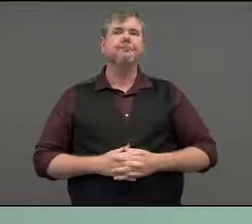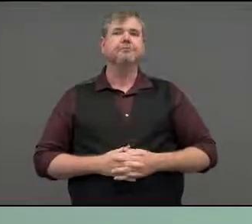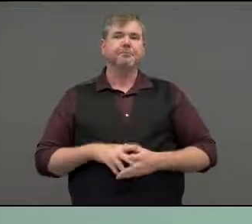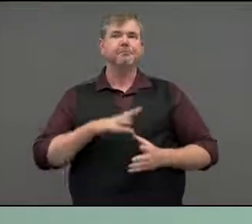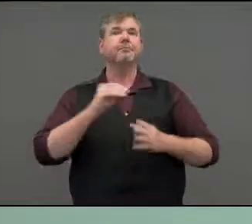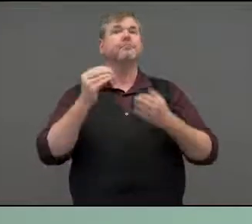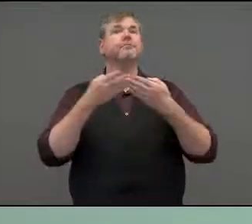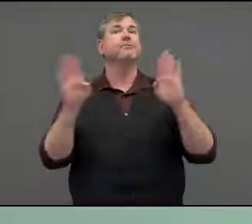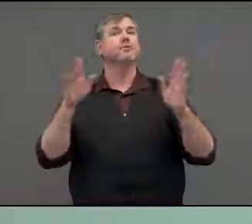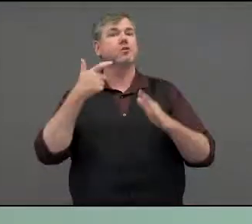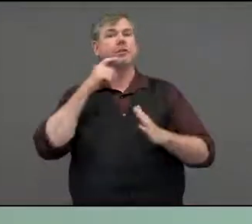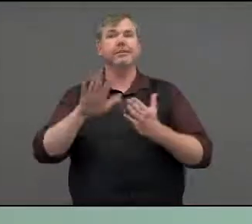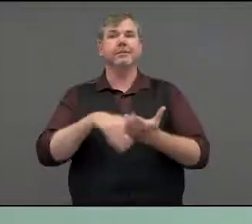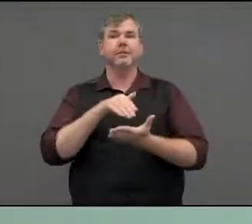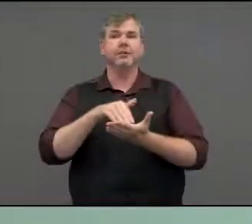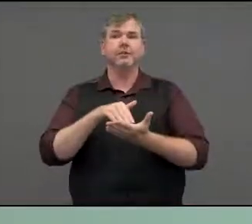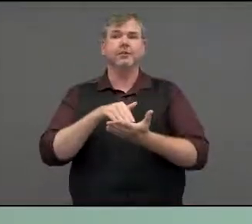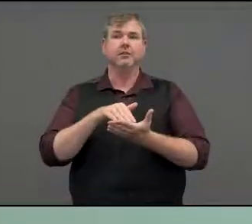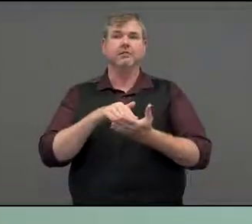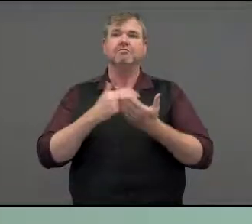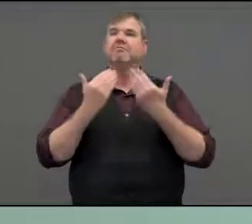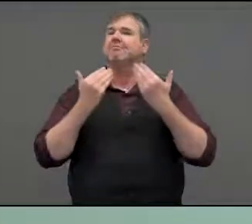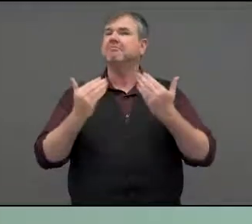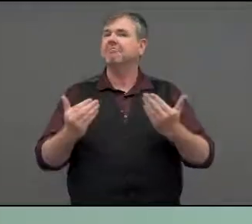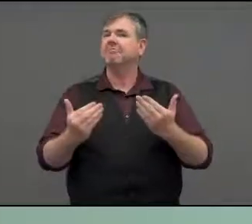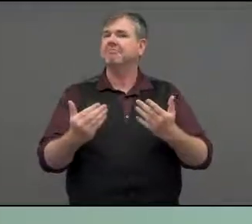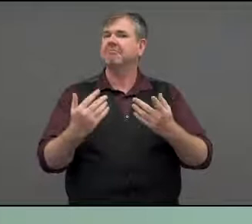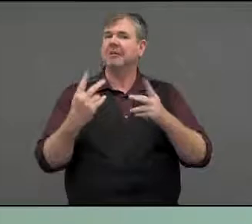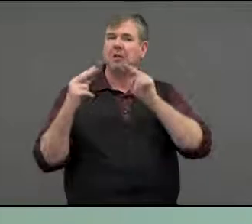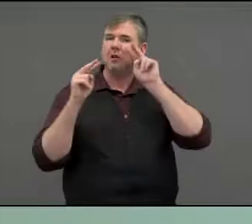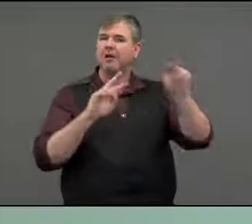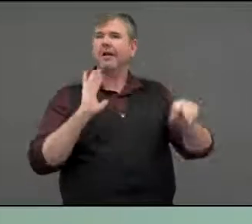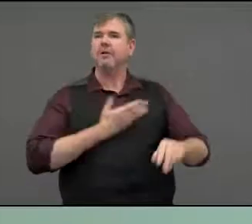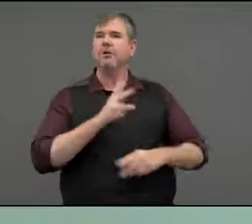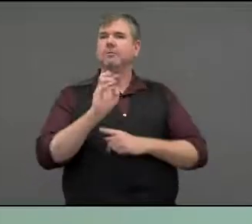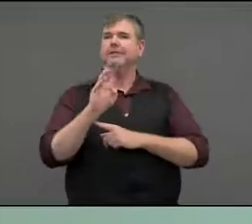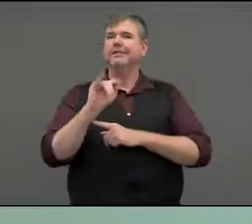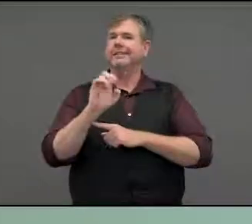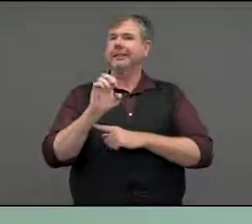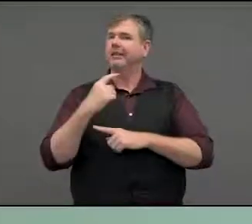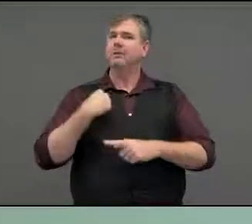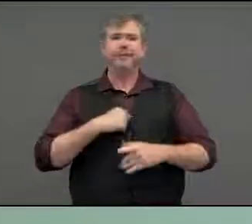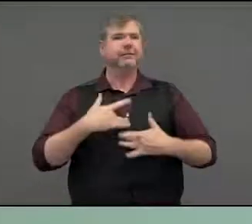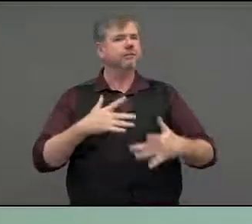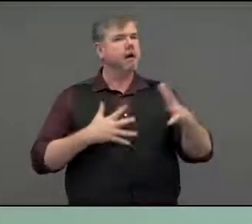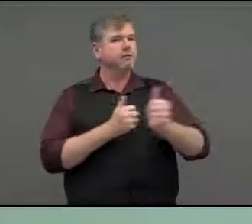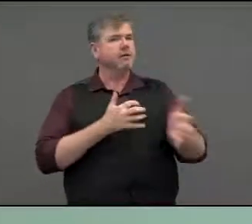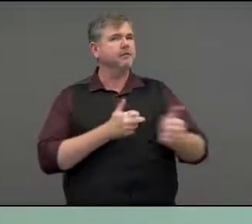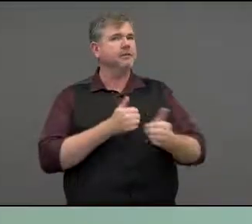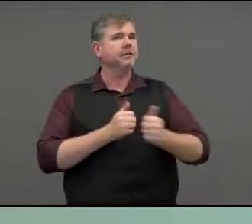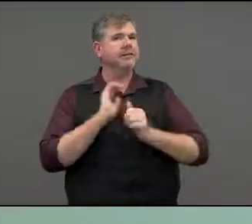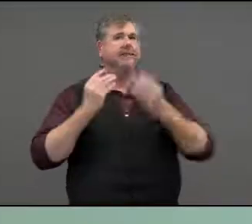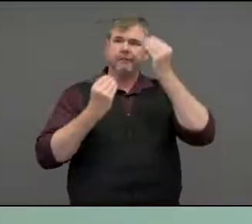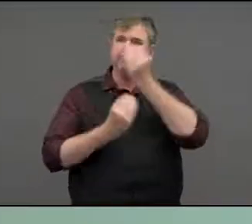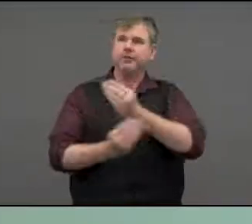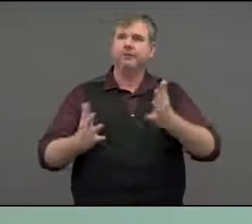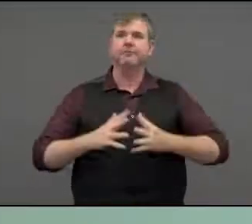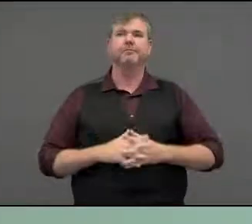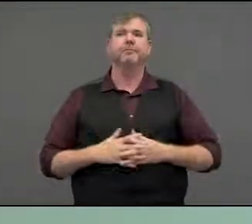website. It's constantly being updated with information. And then we also have Facebook Live in